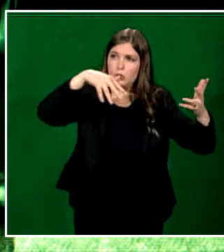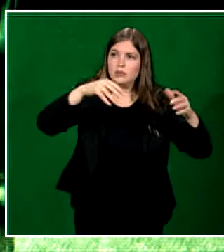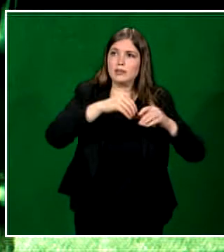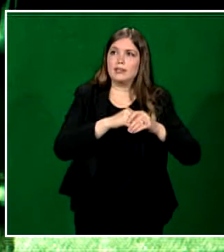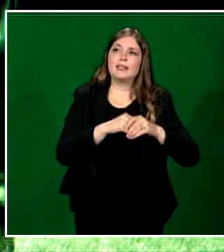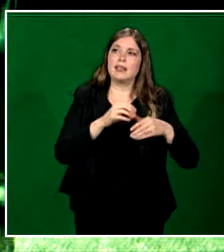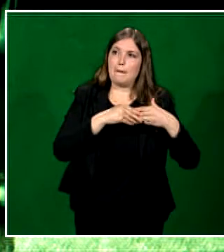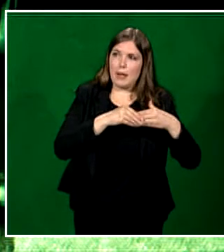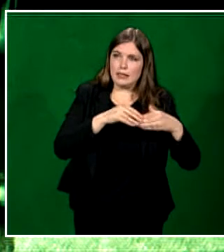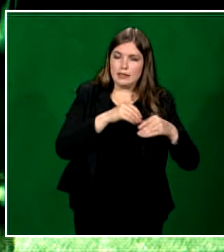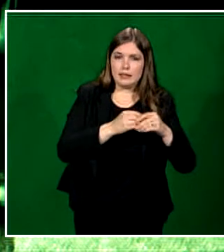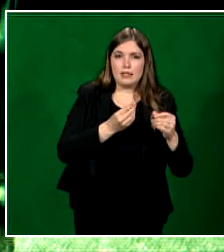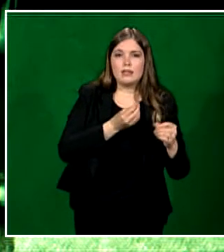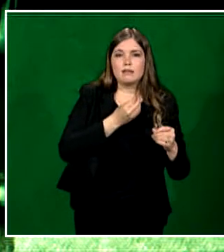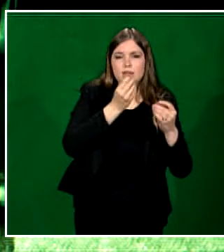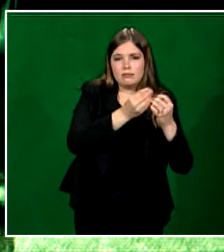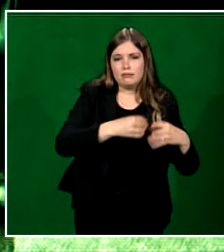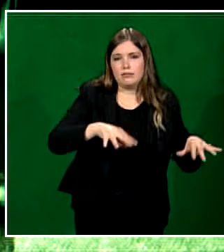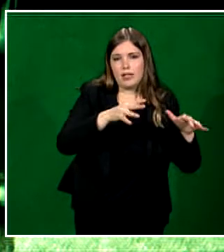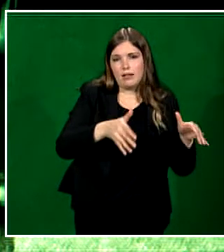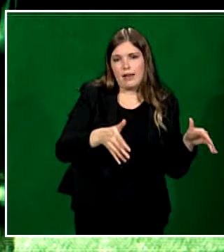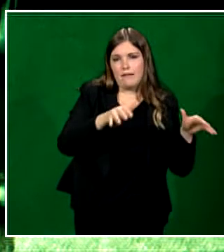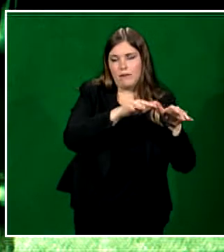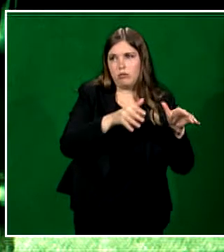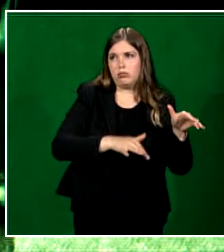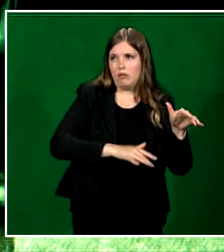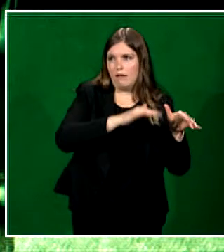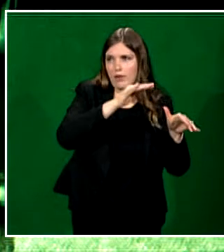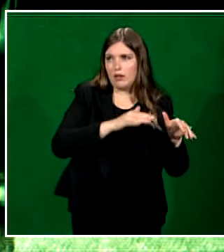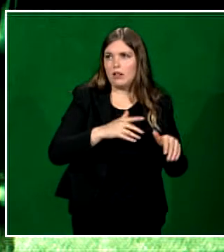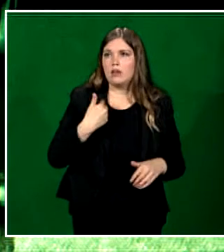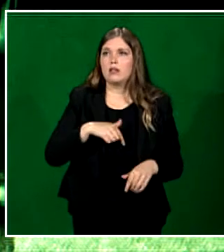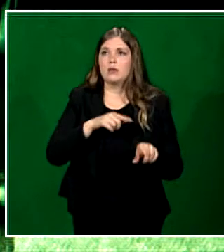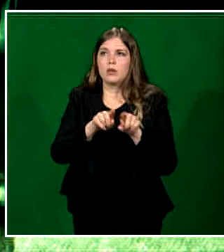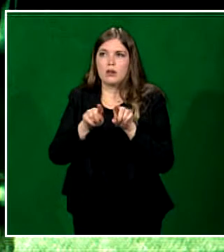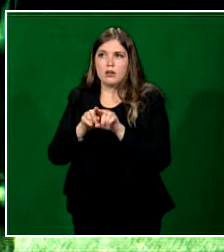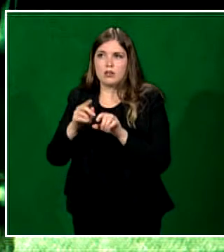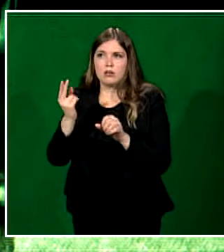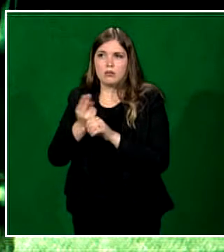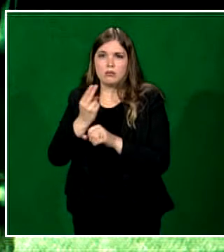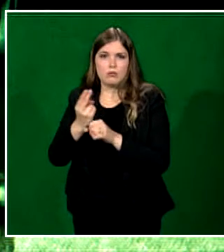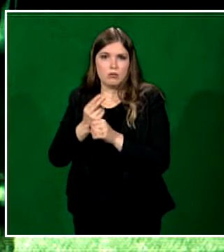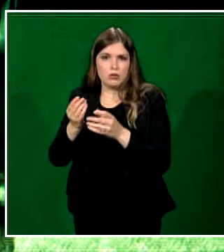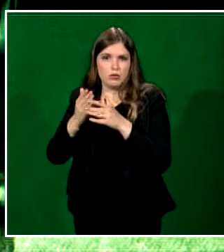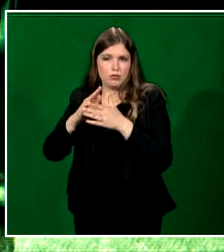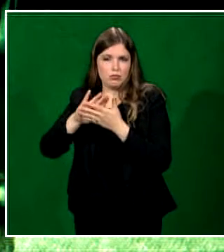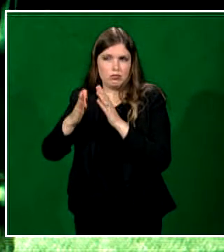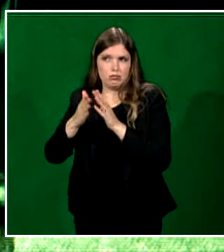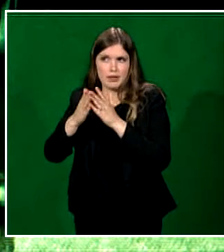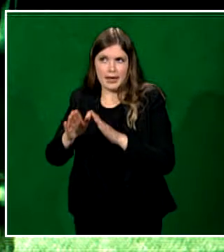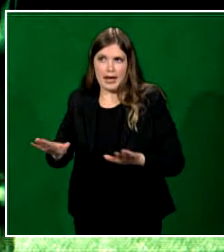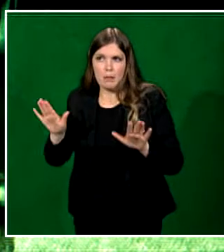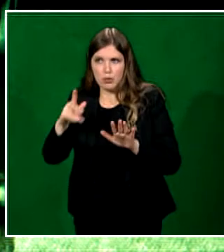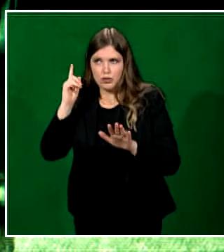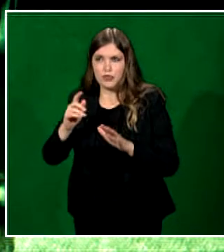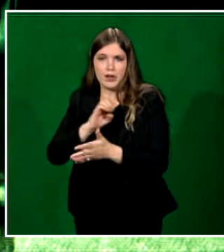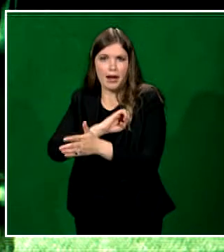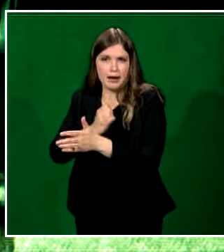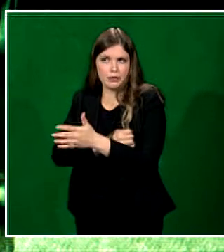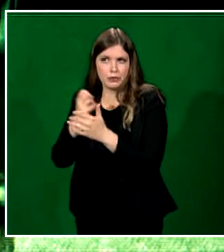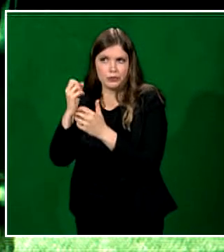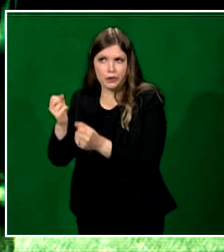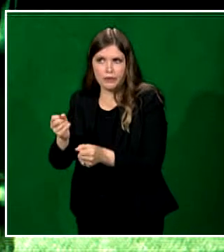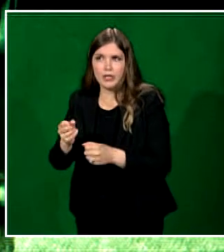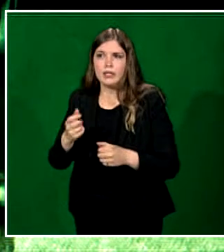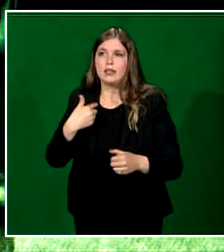bioplastics. Harvesting of hyacinth has improved benefits for communities that will rely on water bodies for a livelihood. And using cassava as a